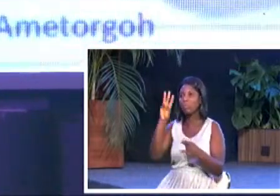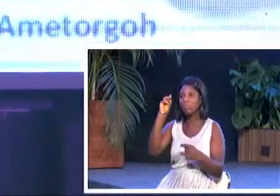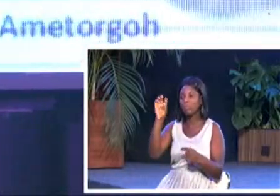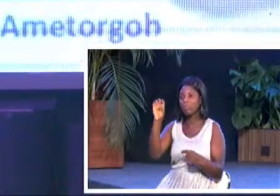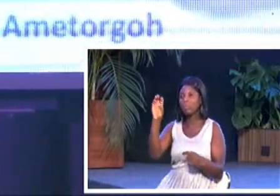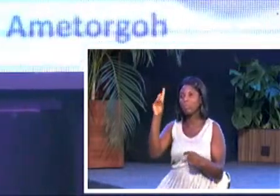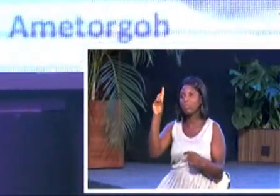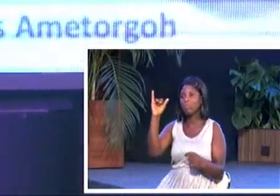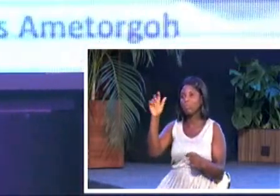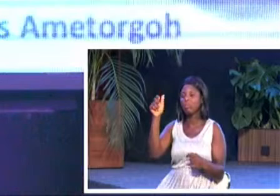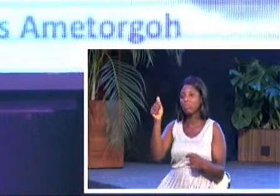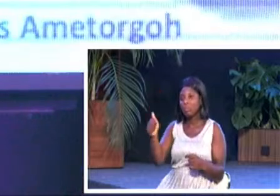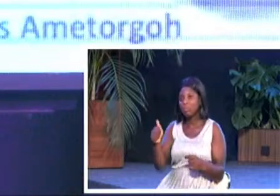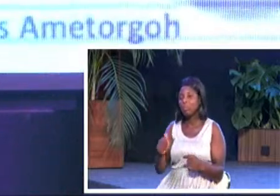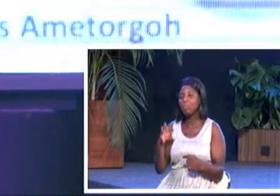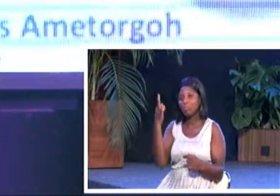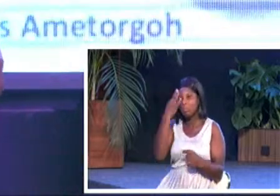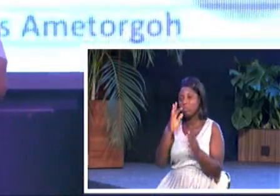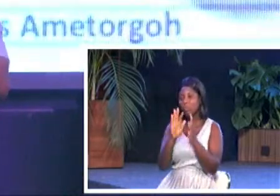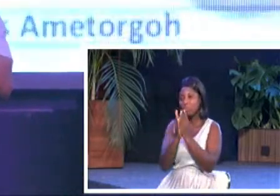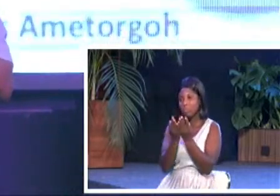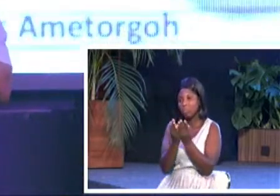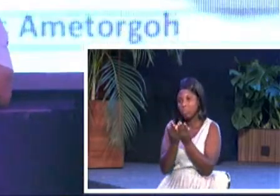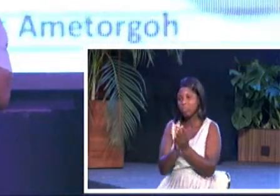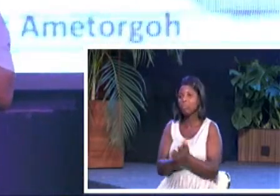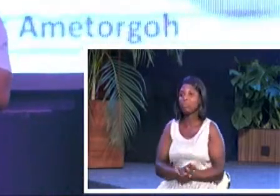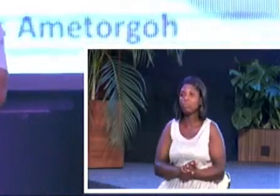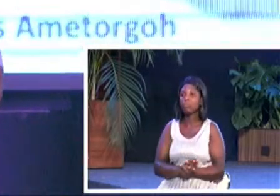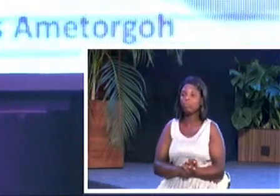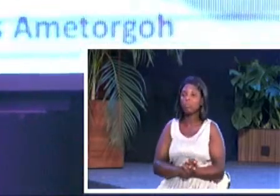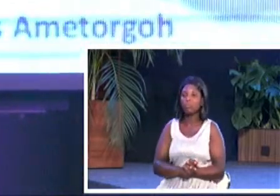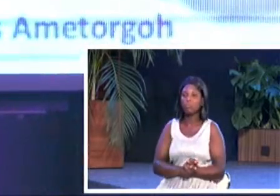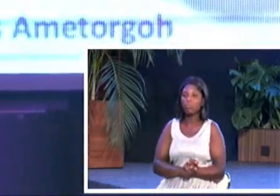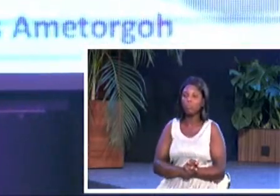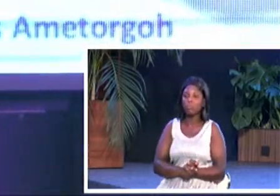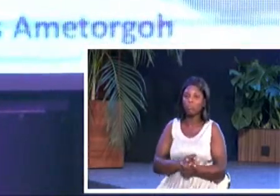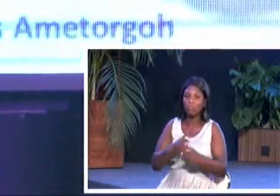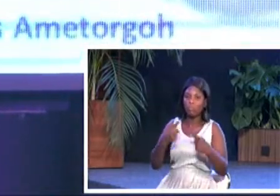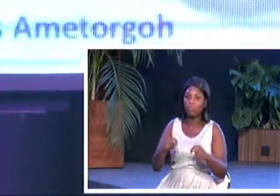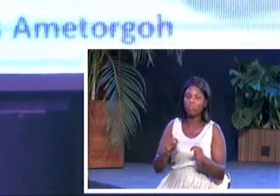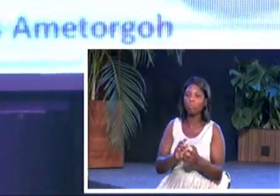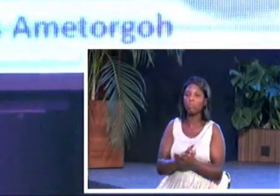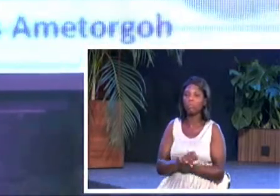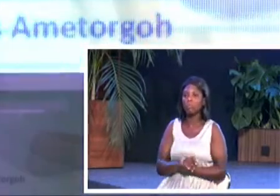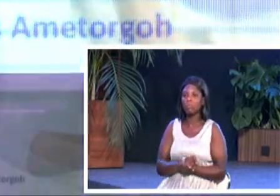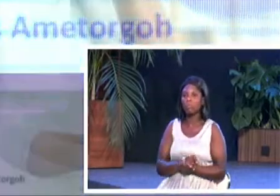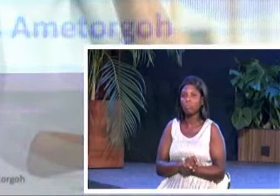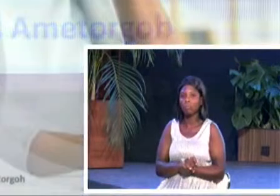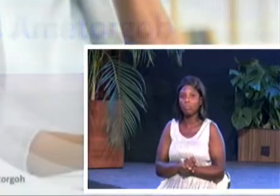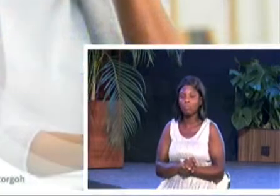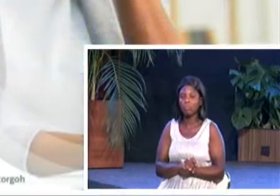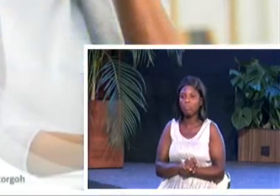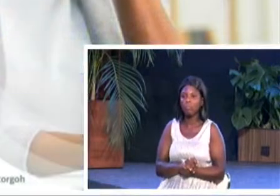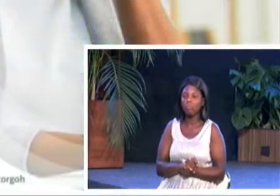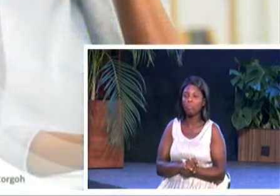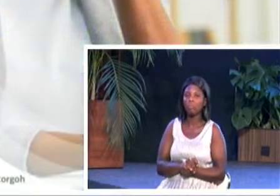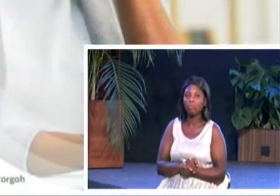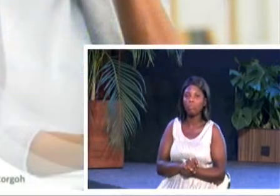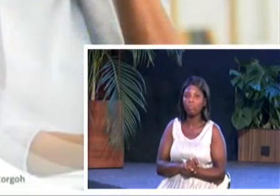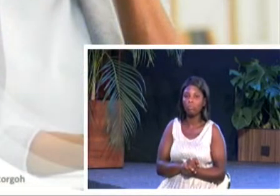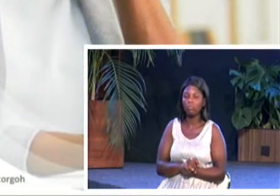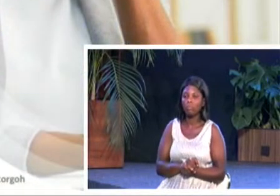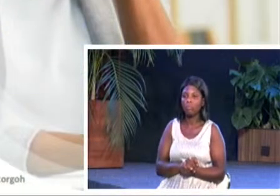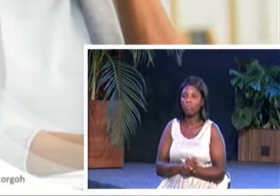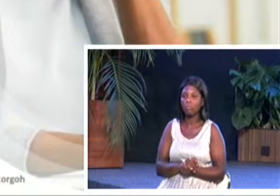consuming content on. So you have online marketing managers, you have email marketers. Some people, they have expertise in